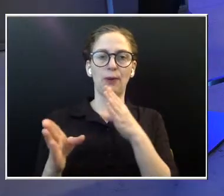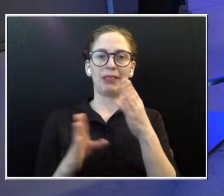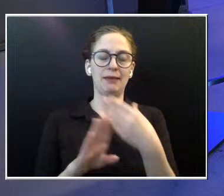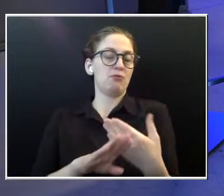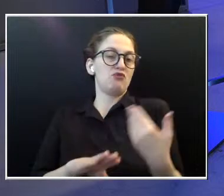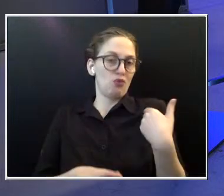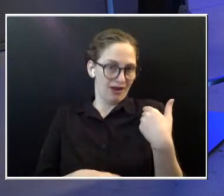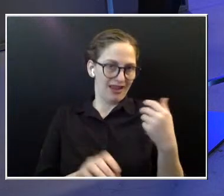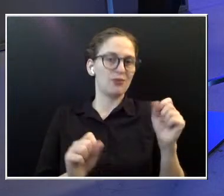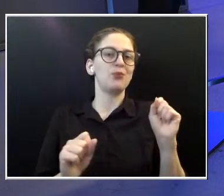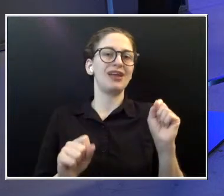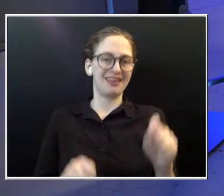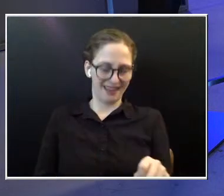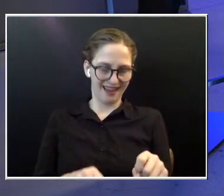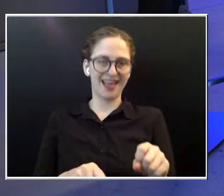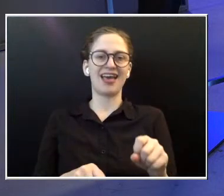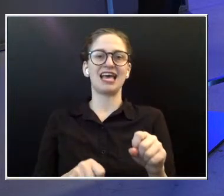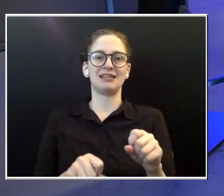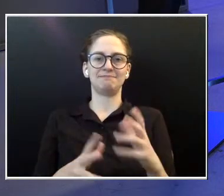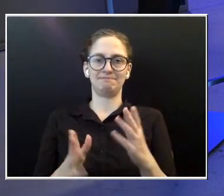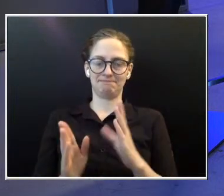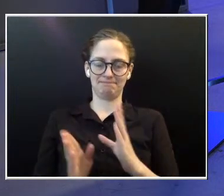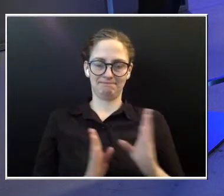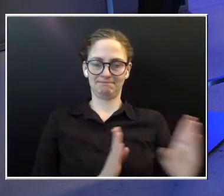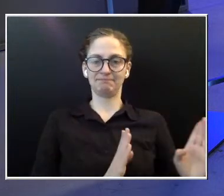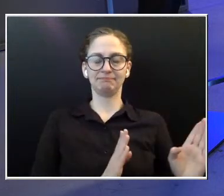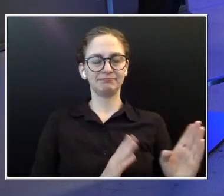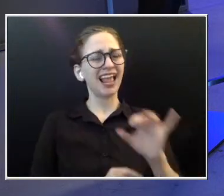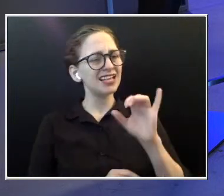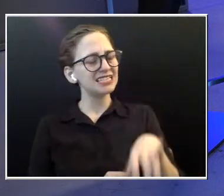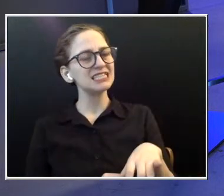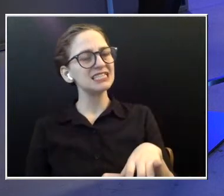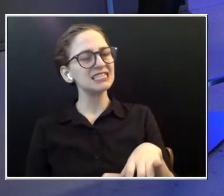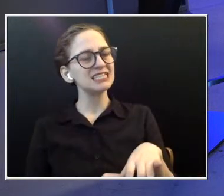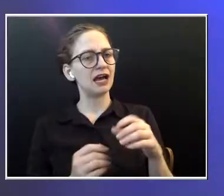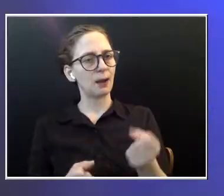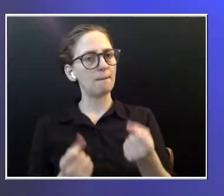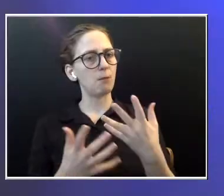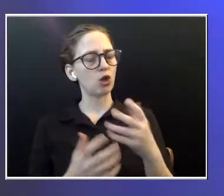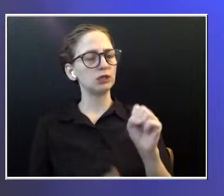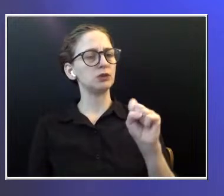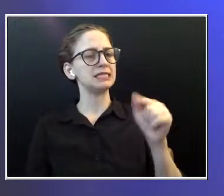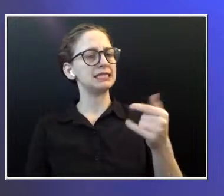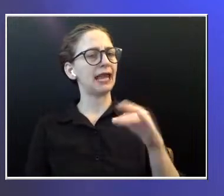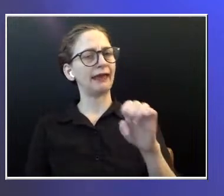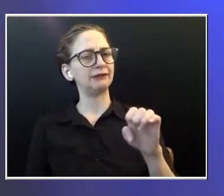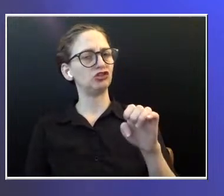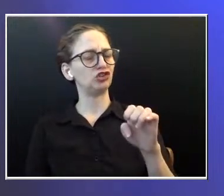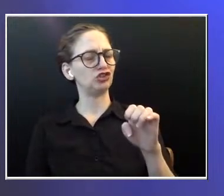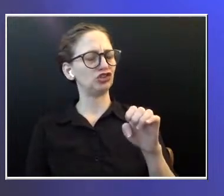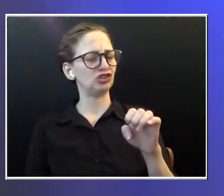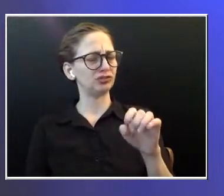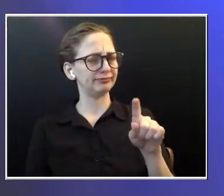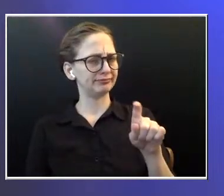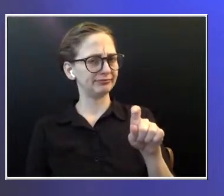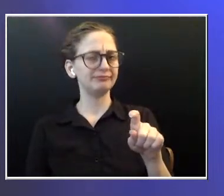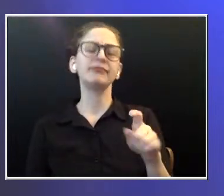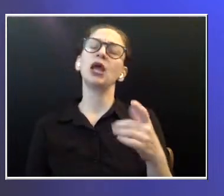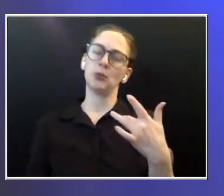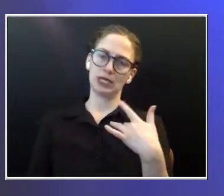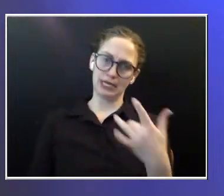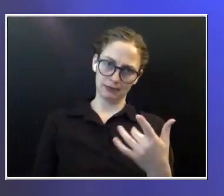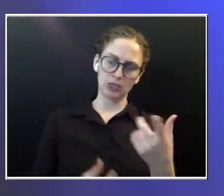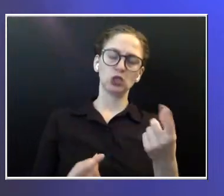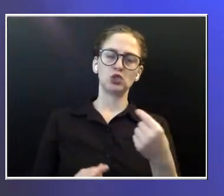multiple stage procedure, the deep flap, or can you do it all at once? Yeah, so we usually do the risk reduction mastectomy and the deep at one